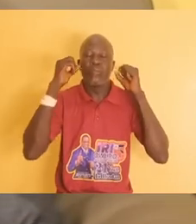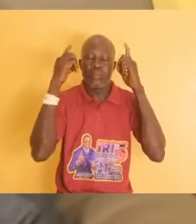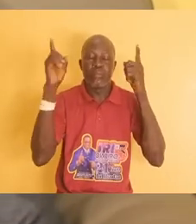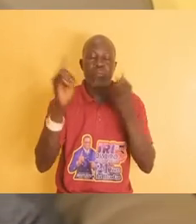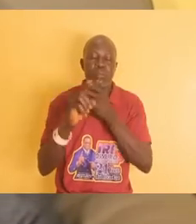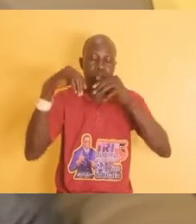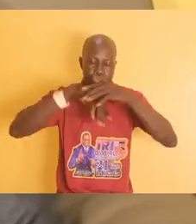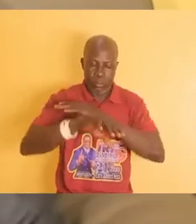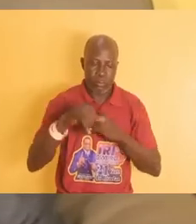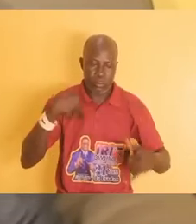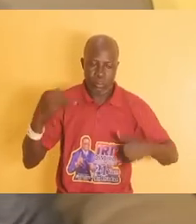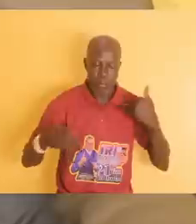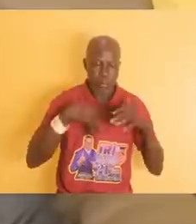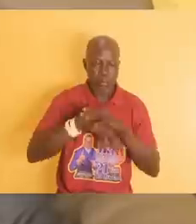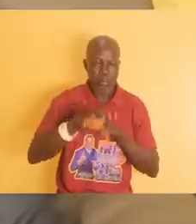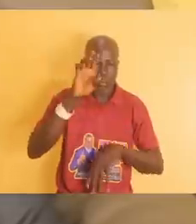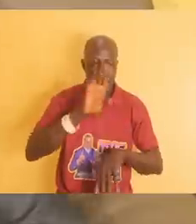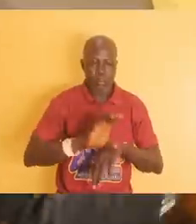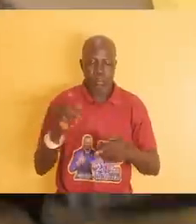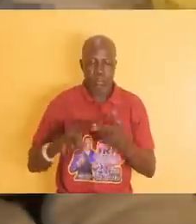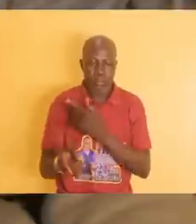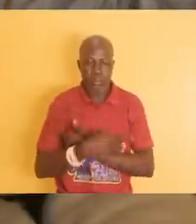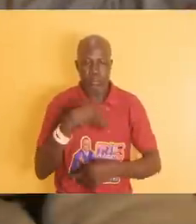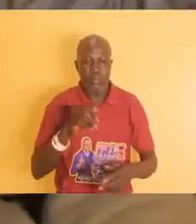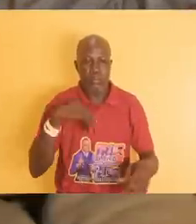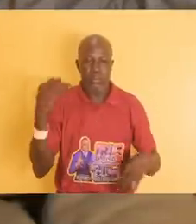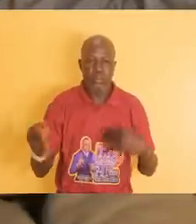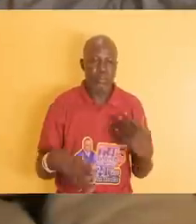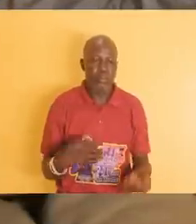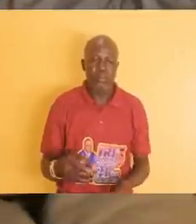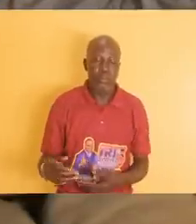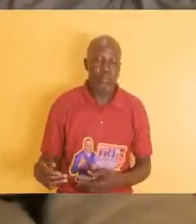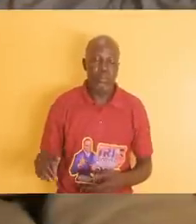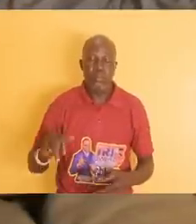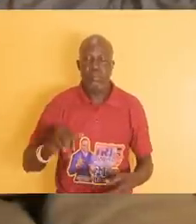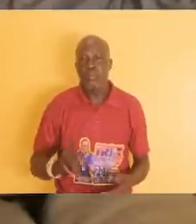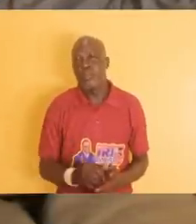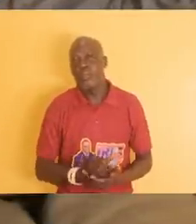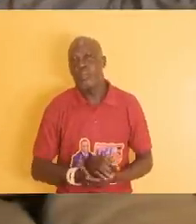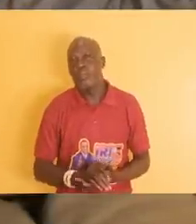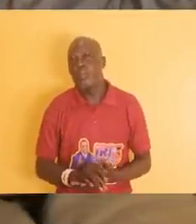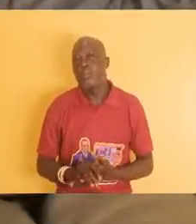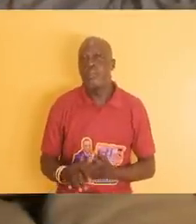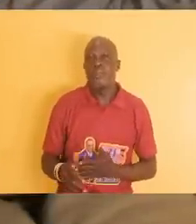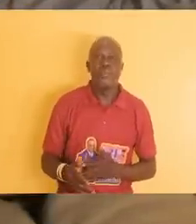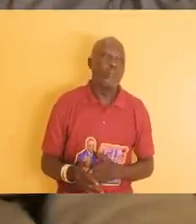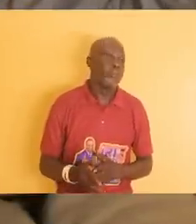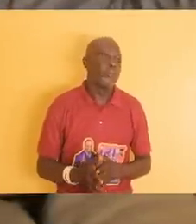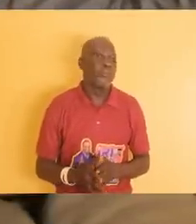jesu wake up into joy in jesus je o le pare pe can you sing this song that yiji ti mo ji lo ne